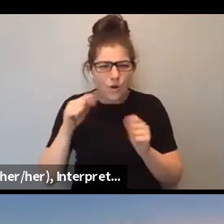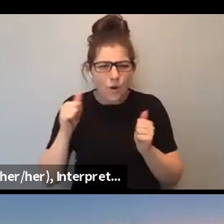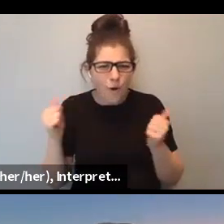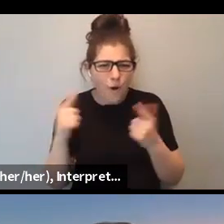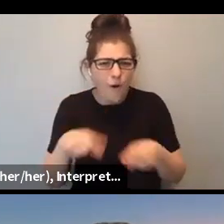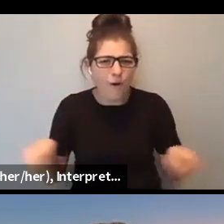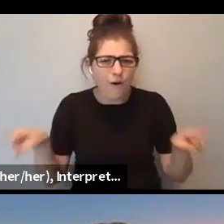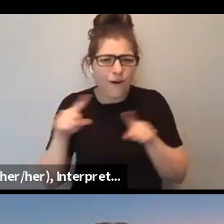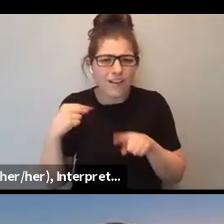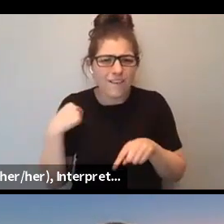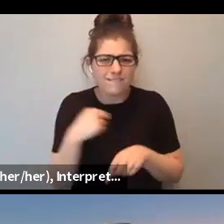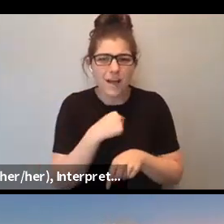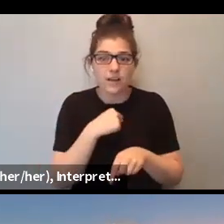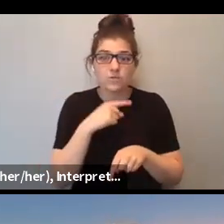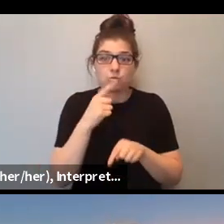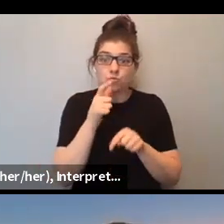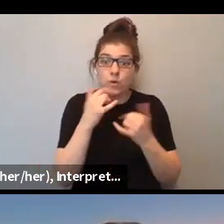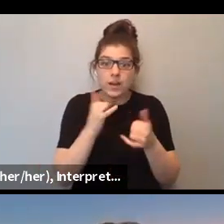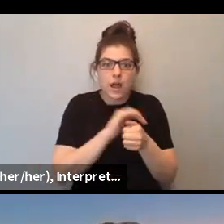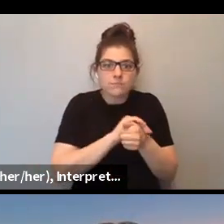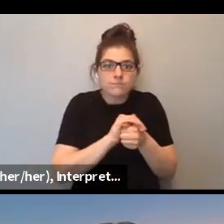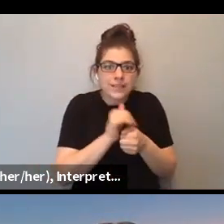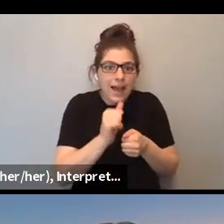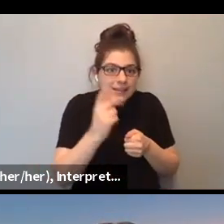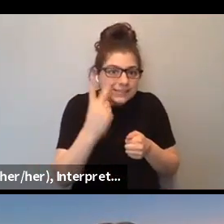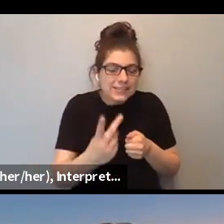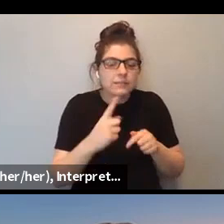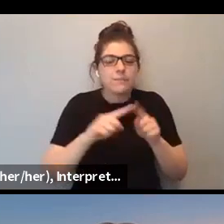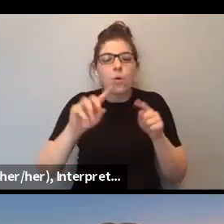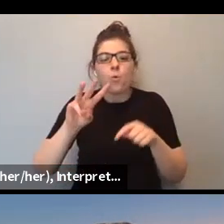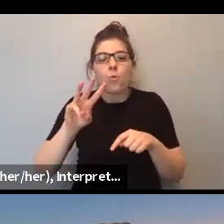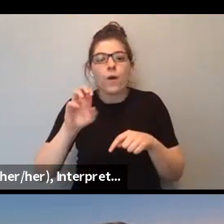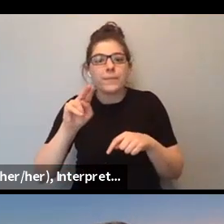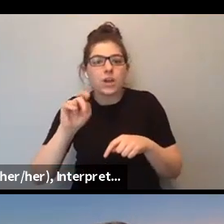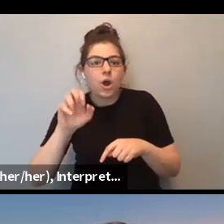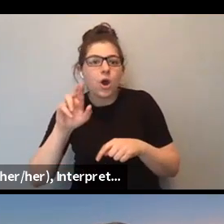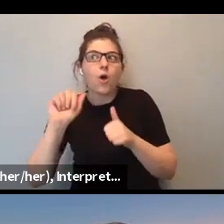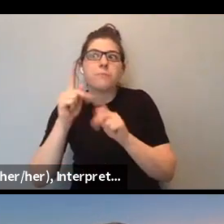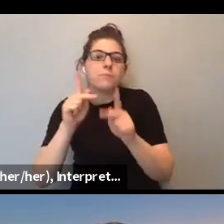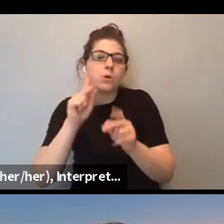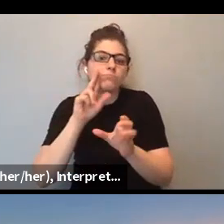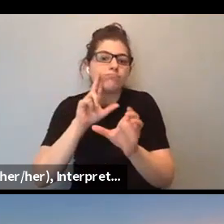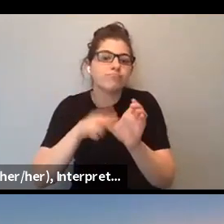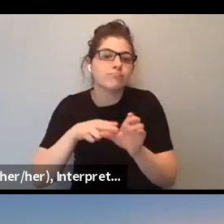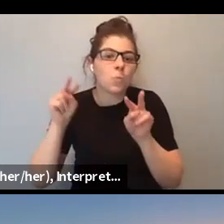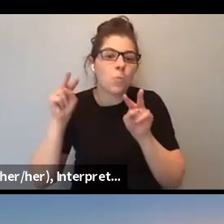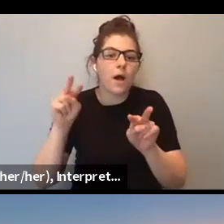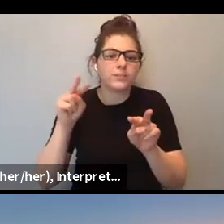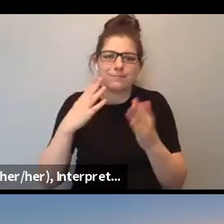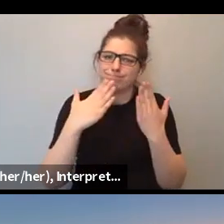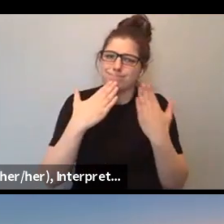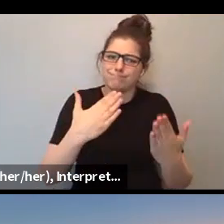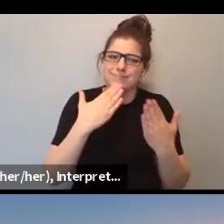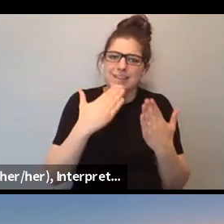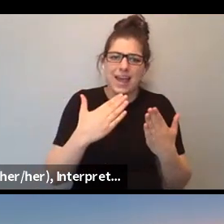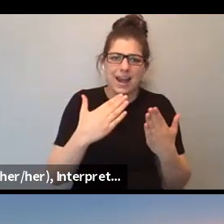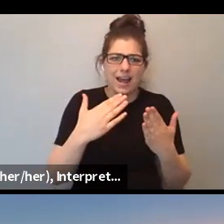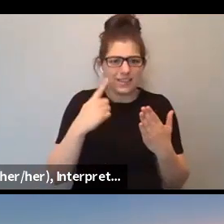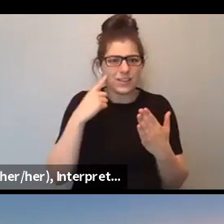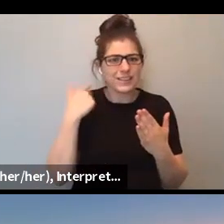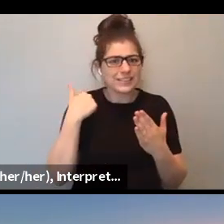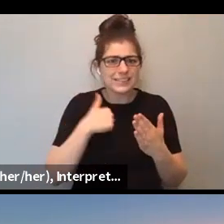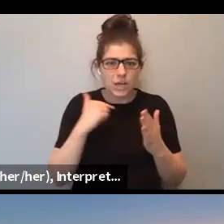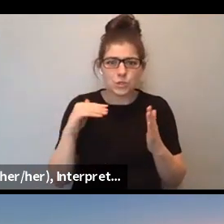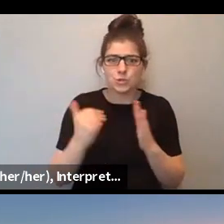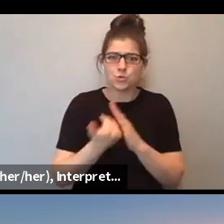who are not seen on this webinar yet, all the folks who are tuning in, thank you. And may we remember that this is a brand new moment for